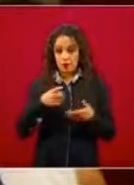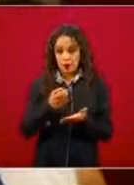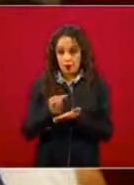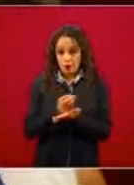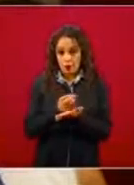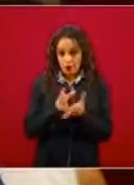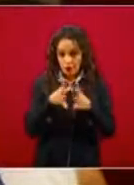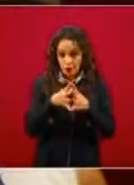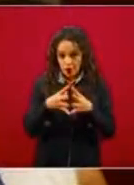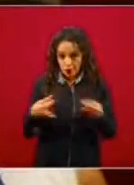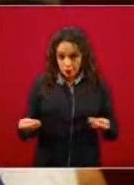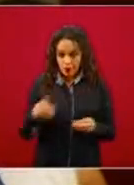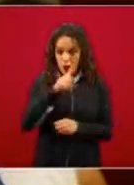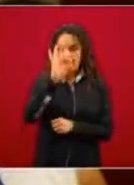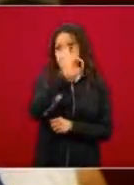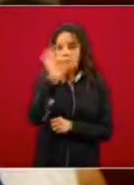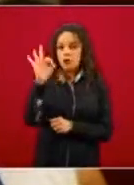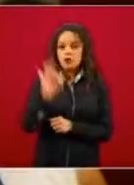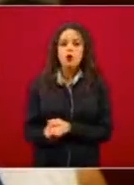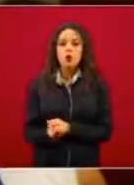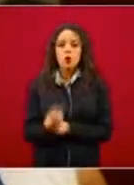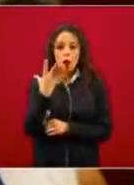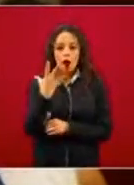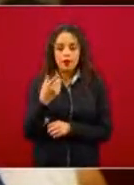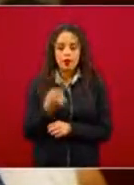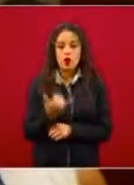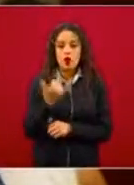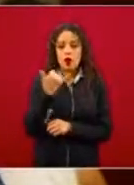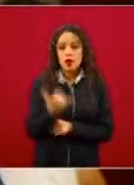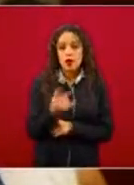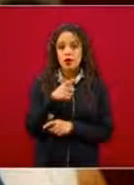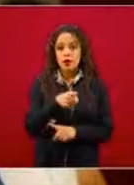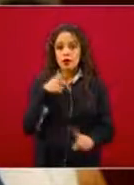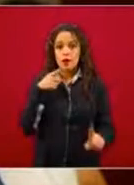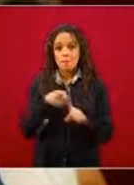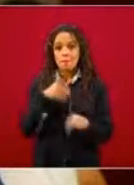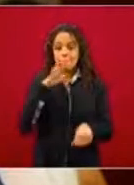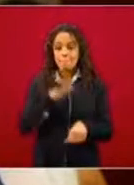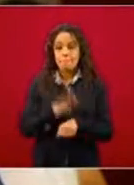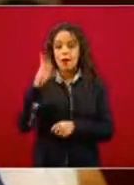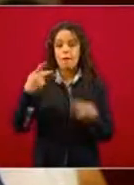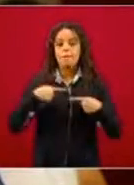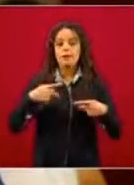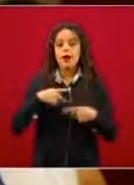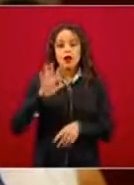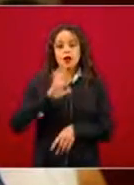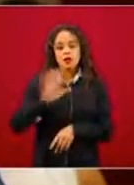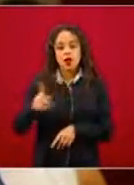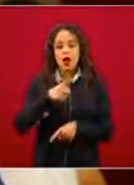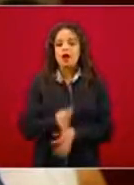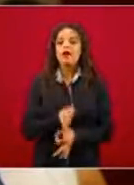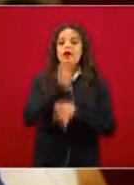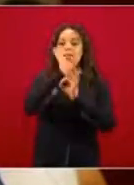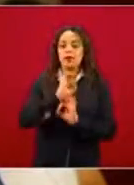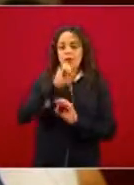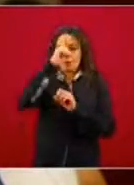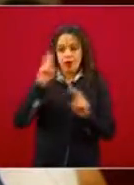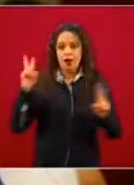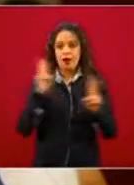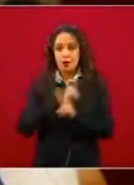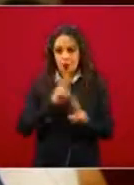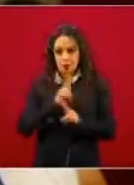talking about people who were released from this particular disease, and specifically those who were